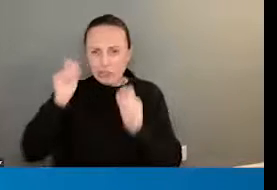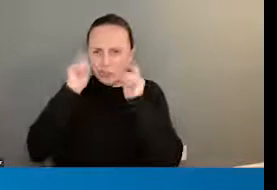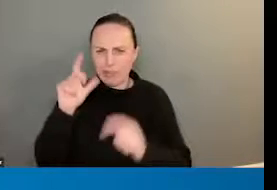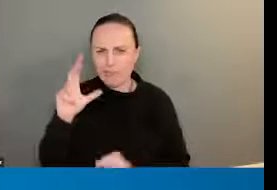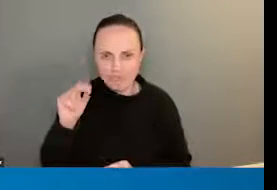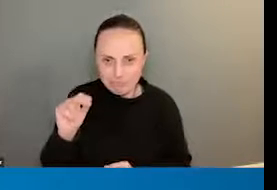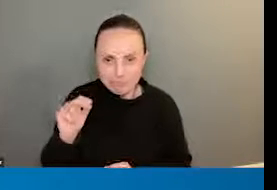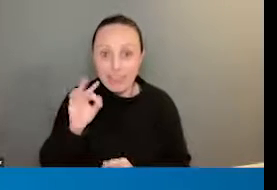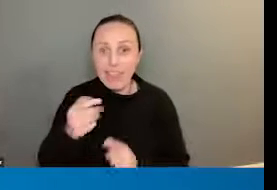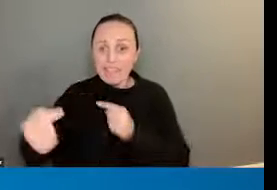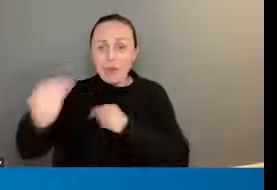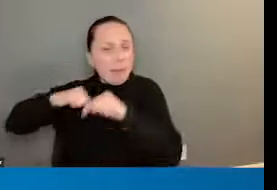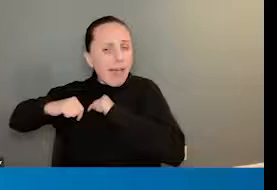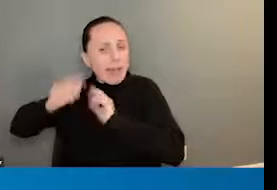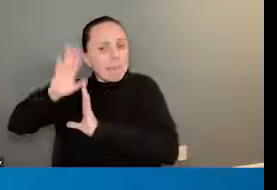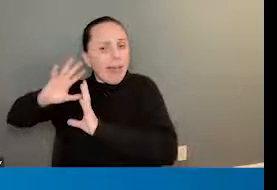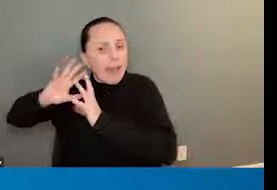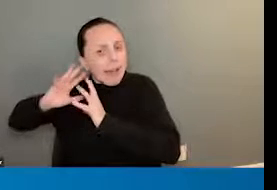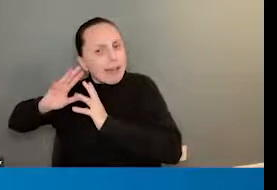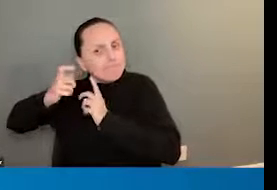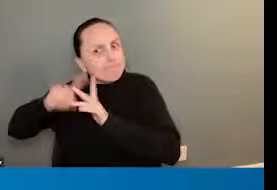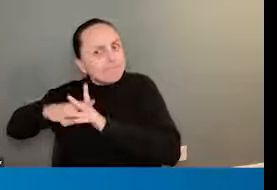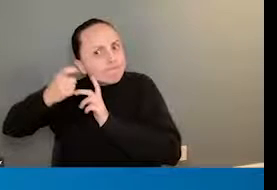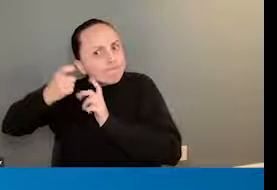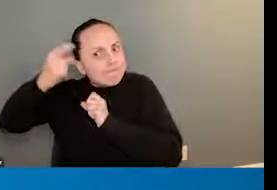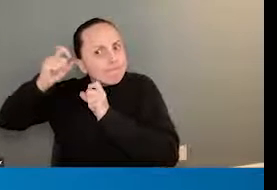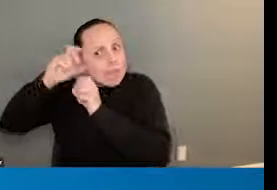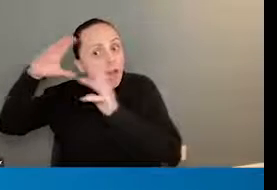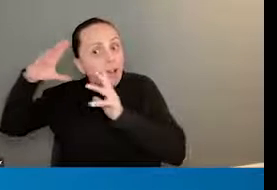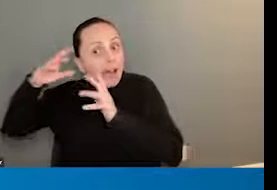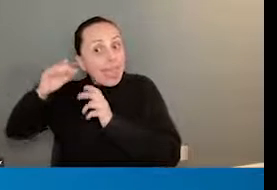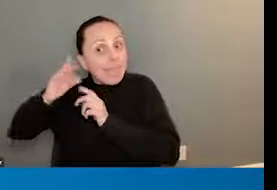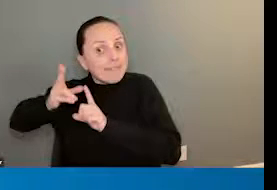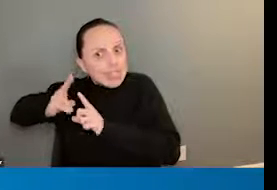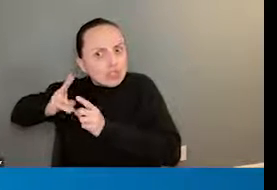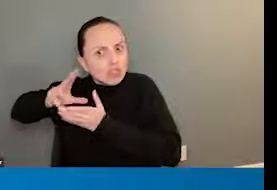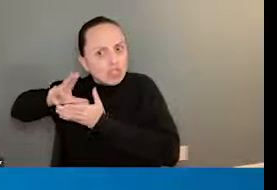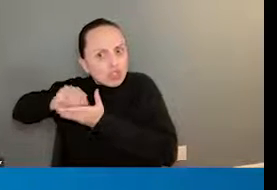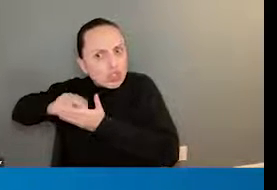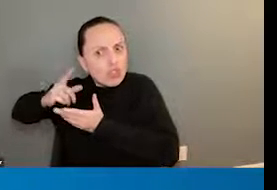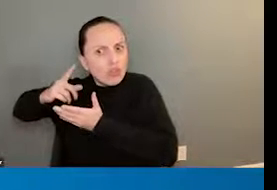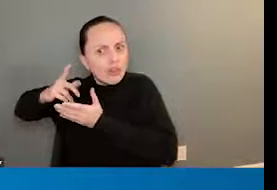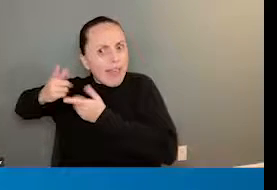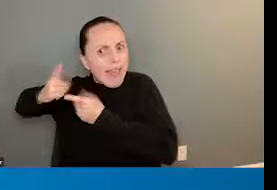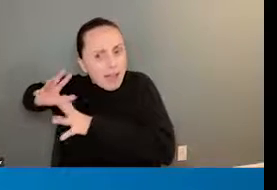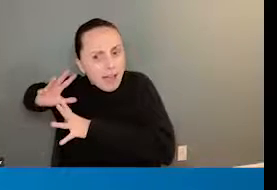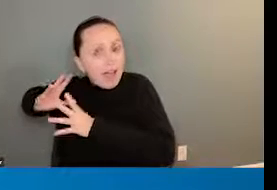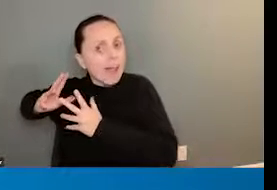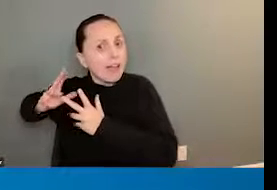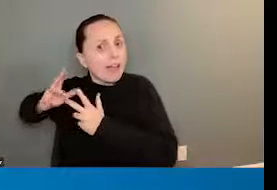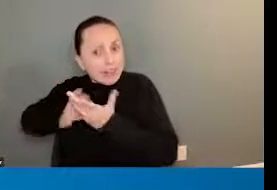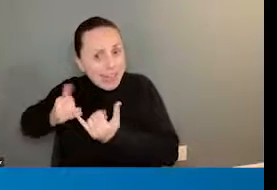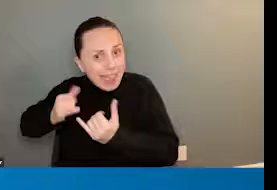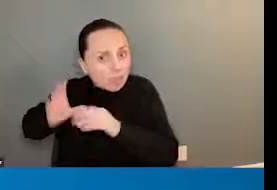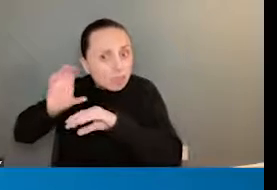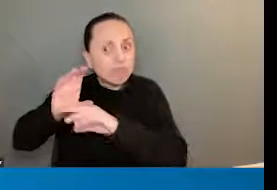dip back into the past, we start to understand if reclaiming our histories is the move that we make, we